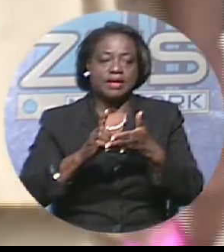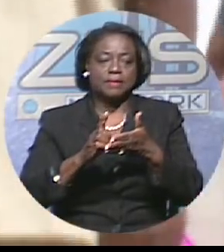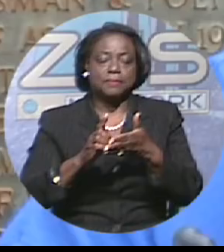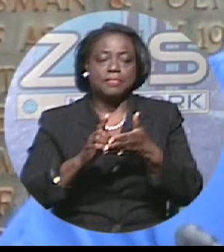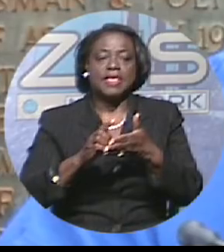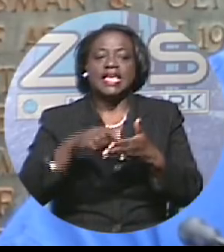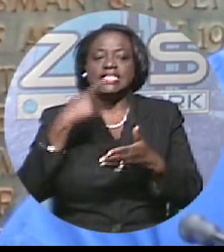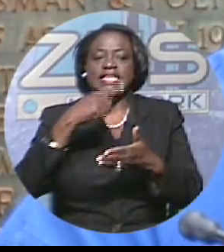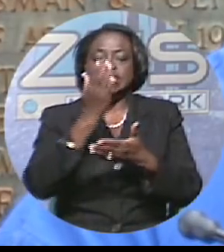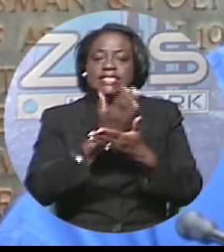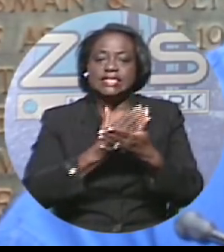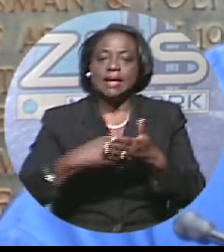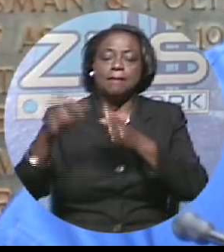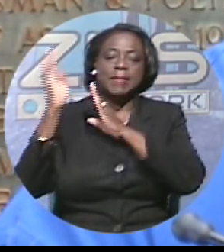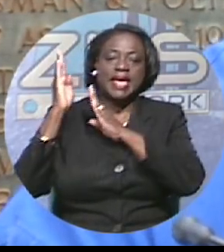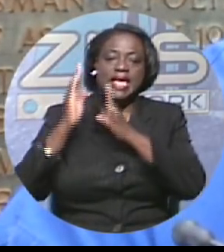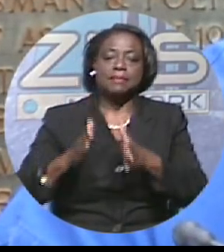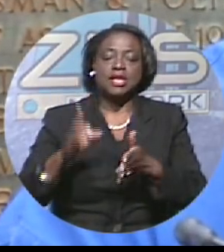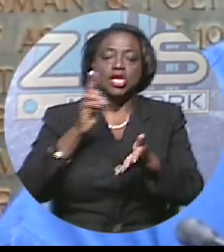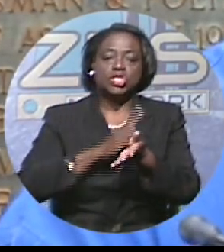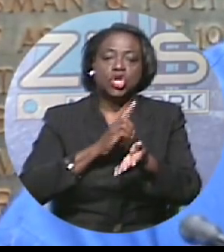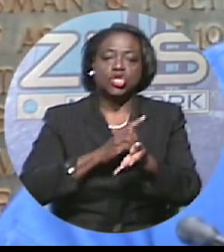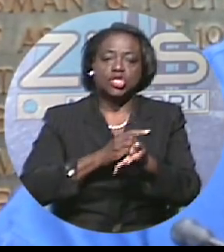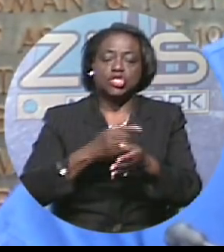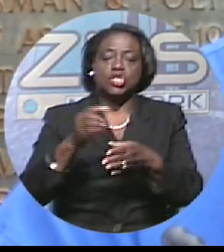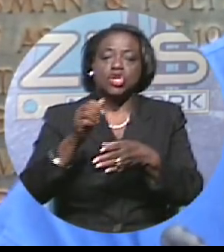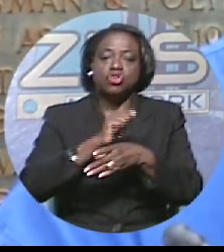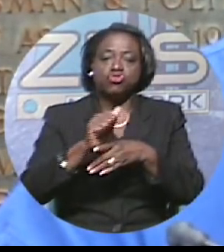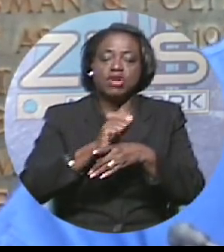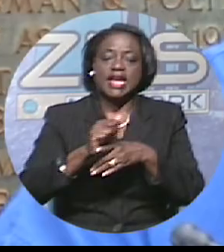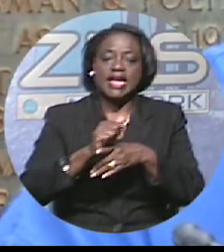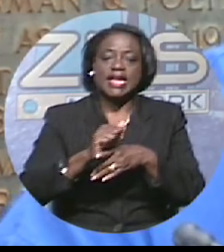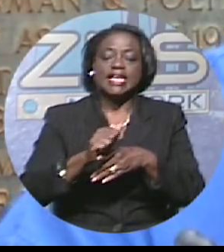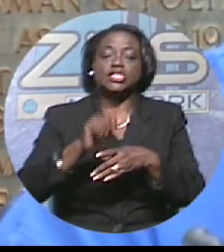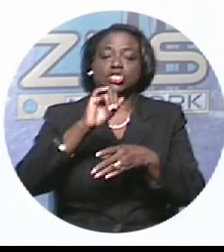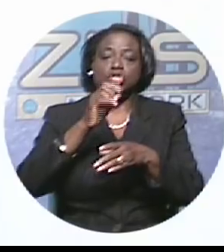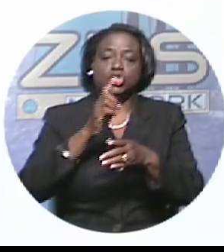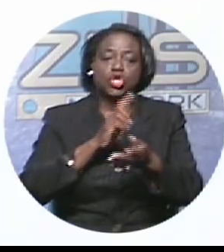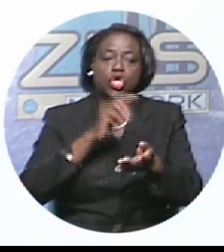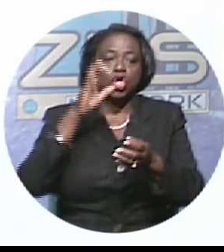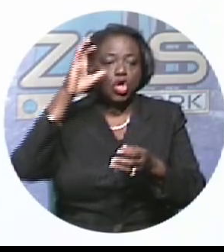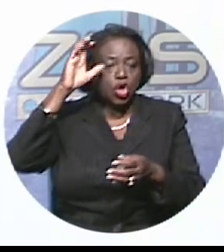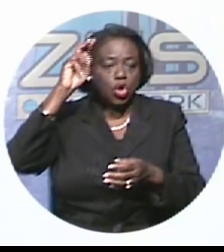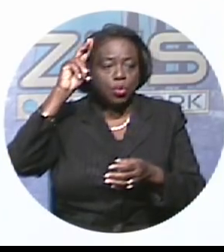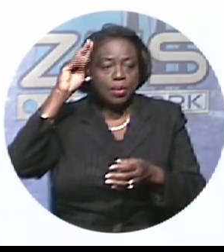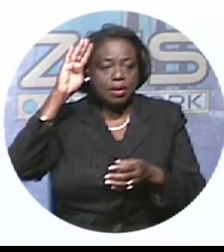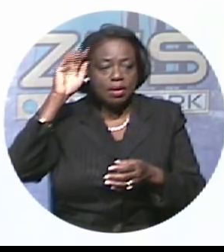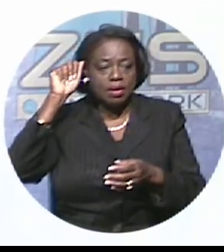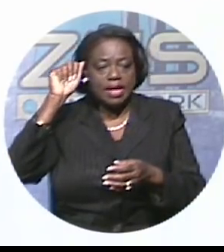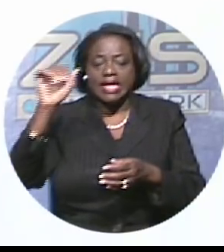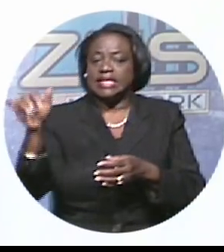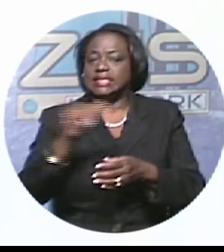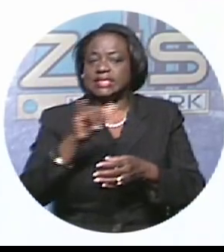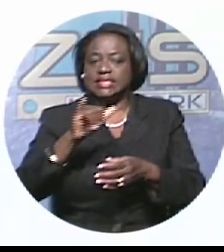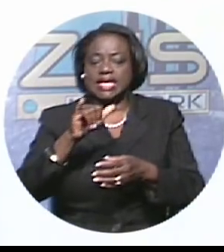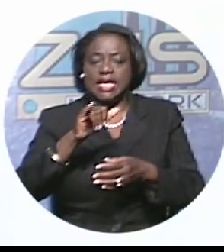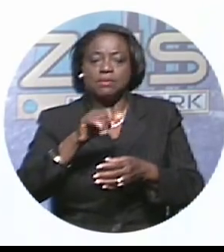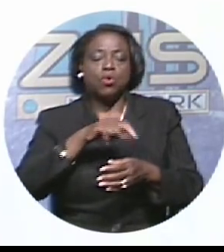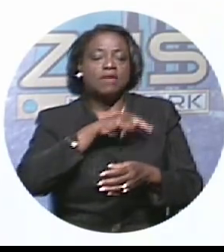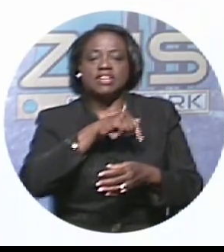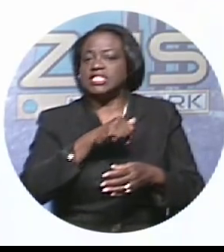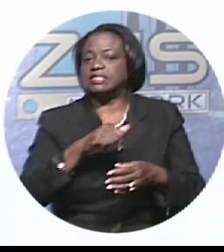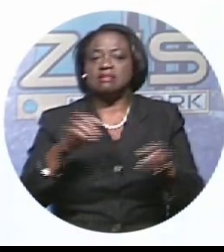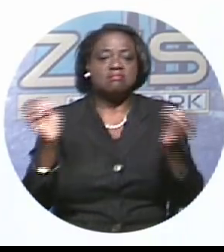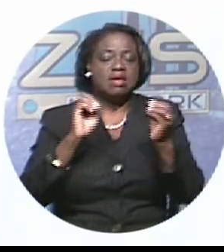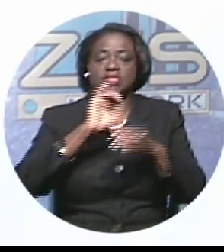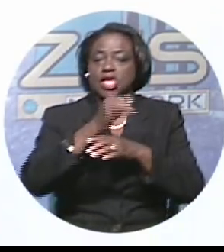some Bahamian doctors trained in Cuba with the same qualification are still jobless. Here we have up to 15 Bahamians who for about 15 years,